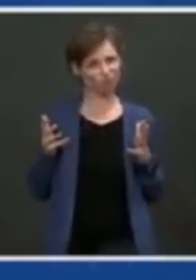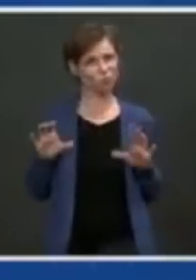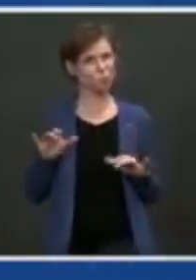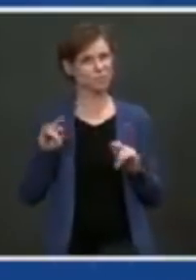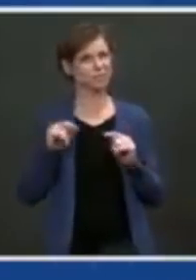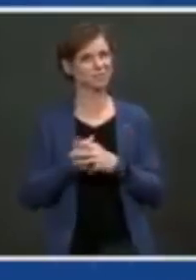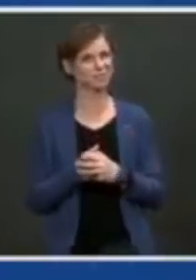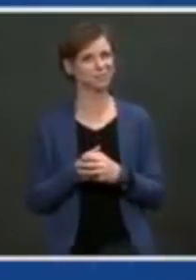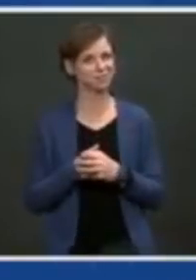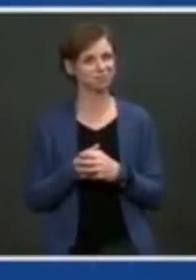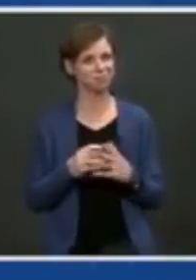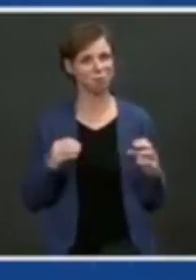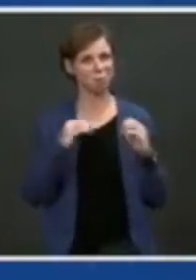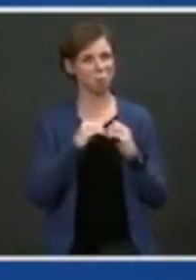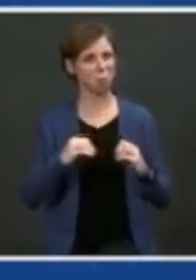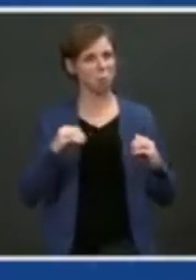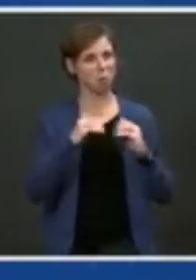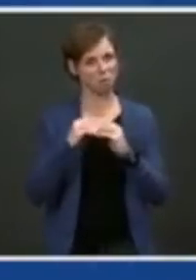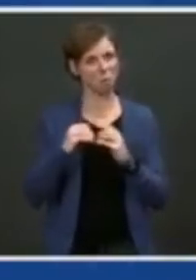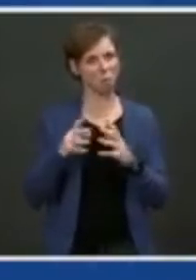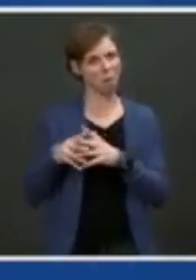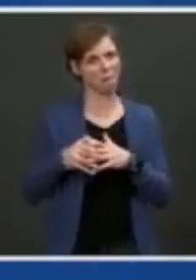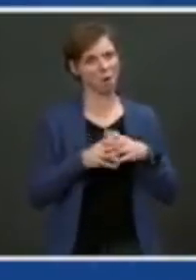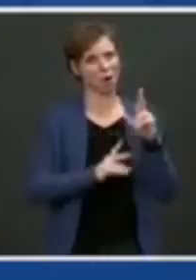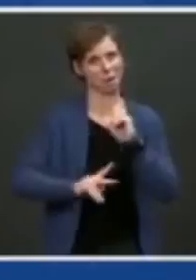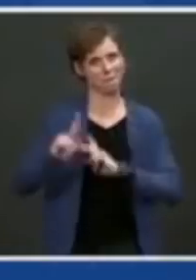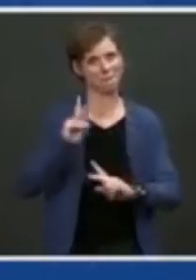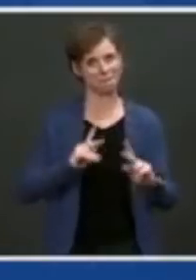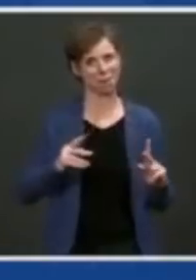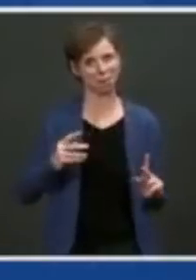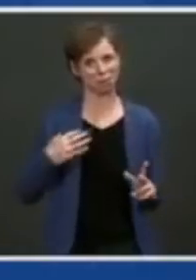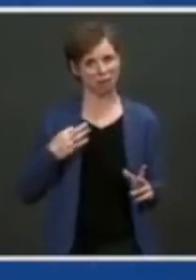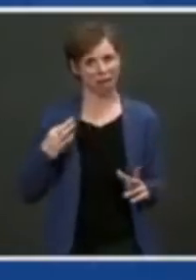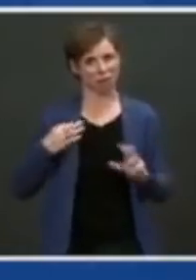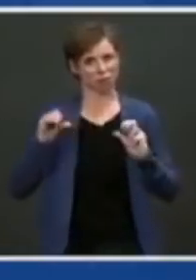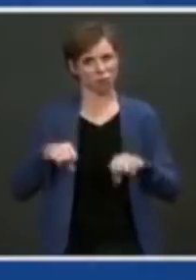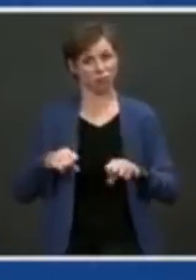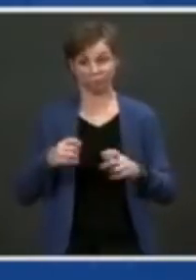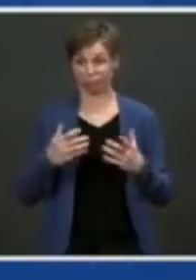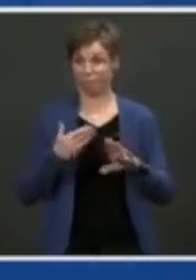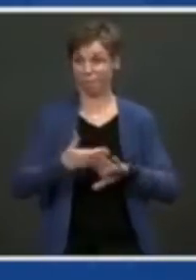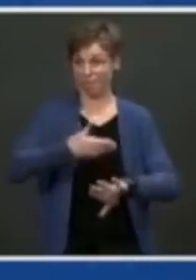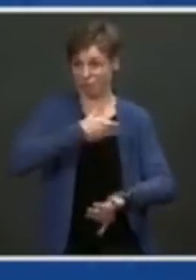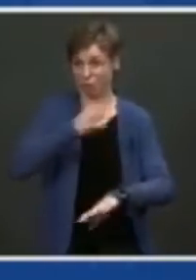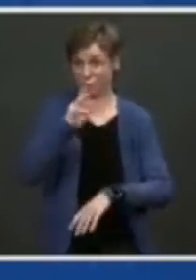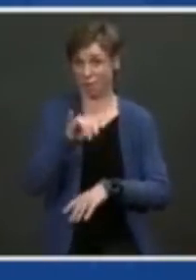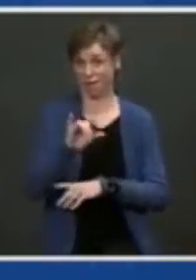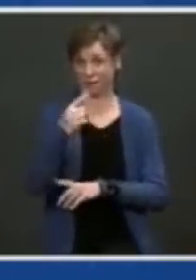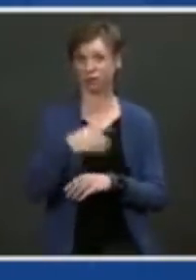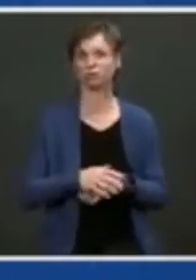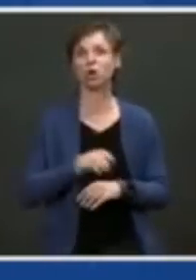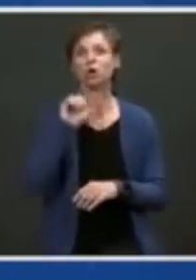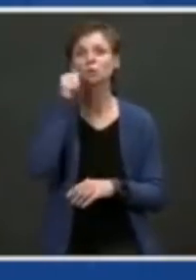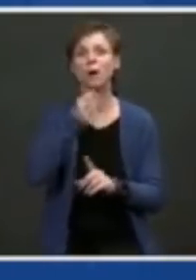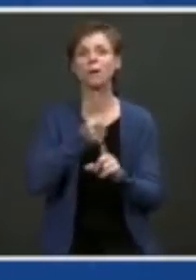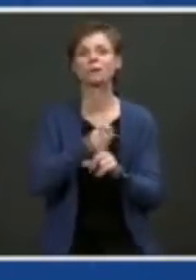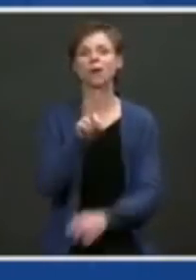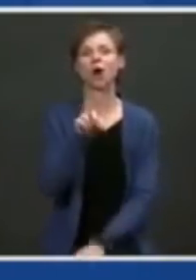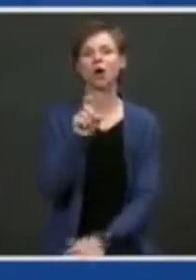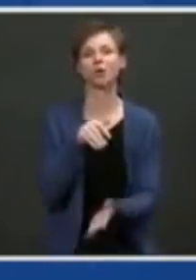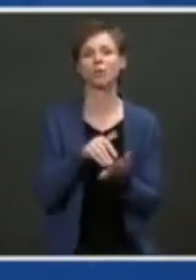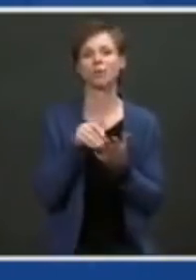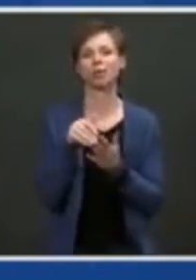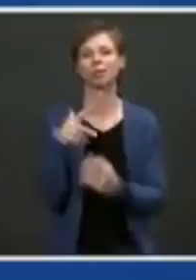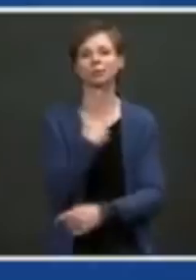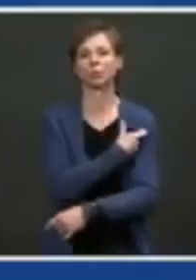Americans eligible, even before May 1st. Tomorrow, we will hit 100 million doses